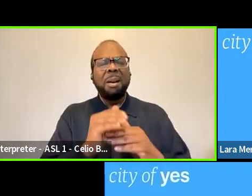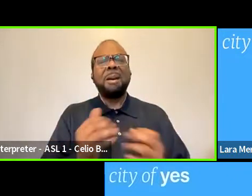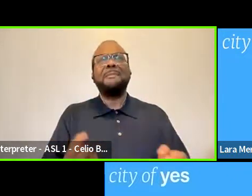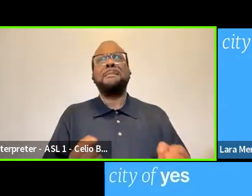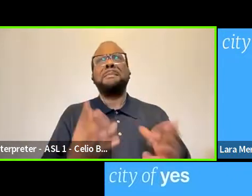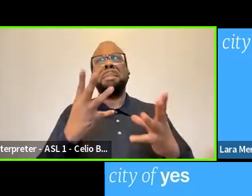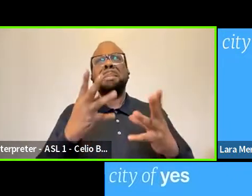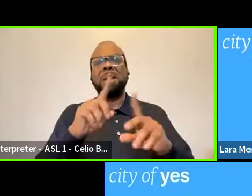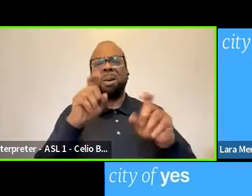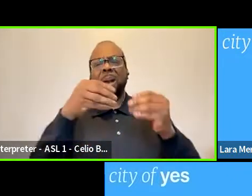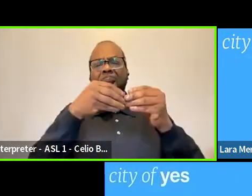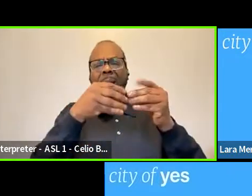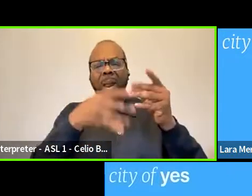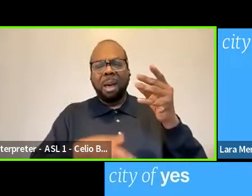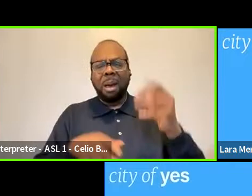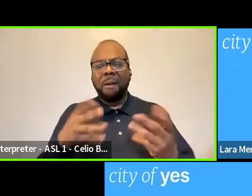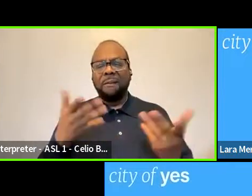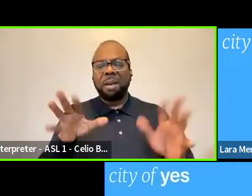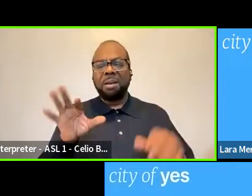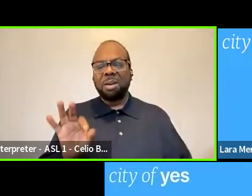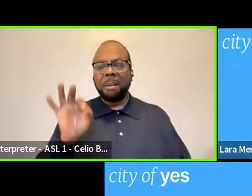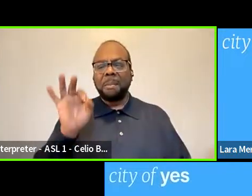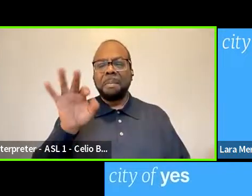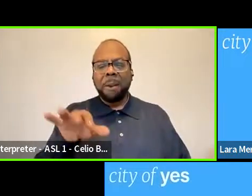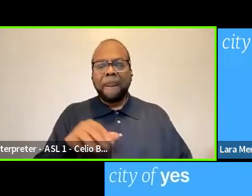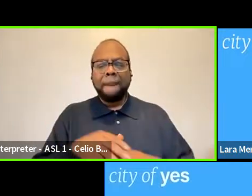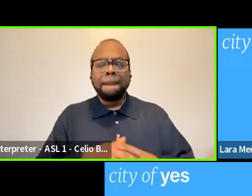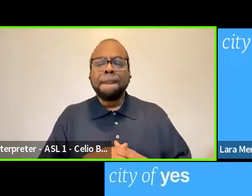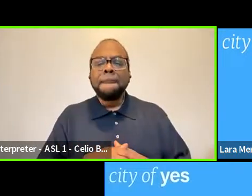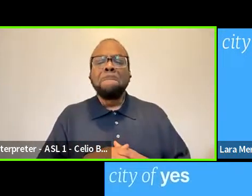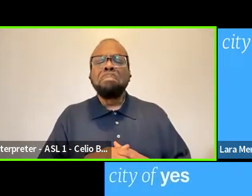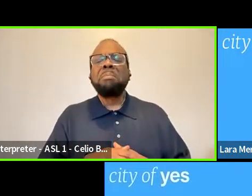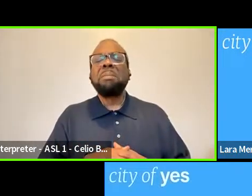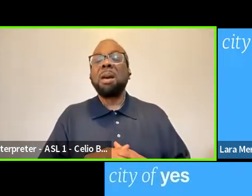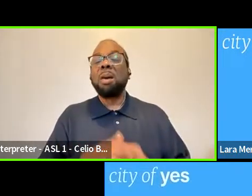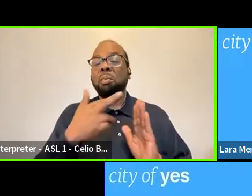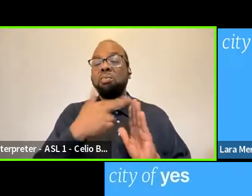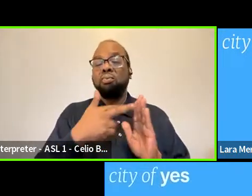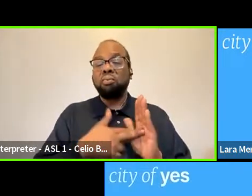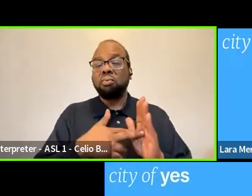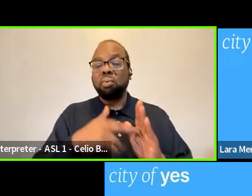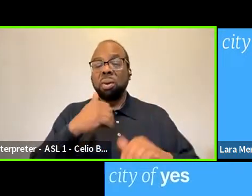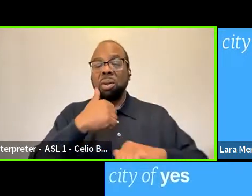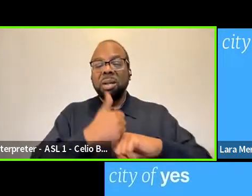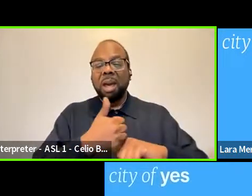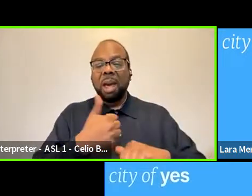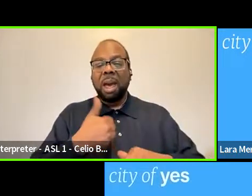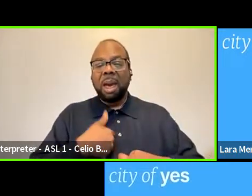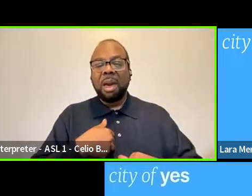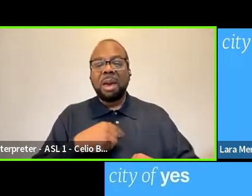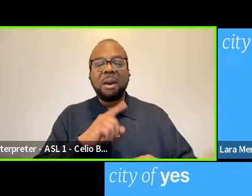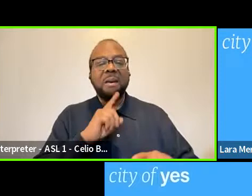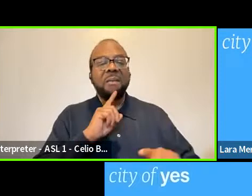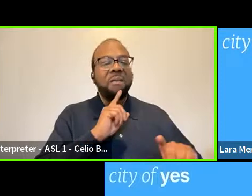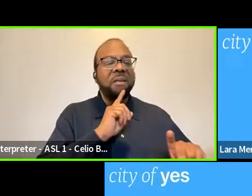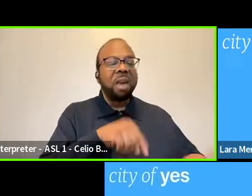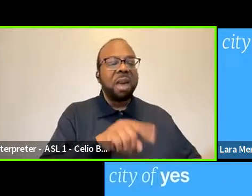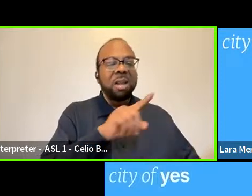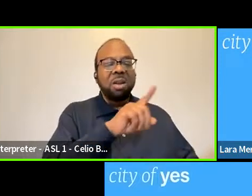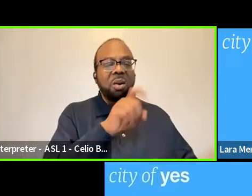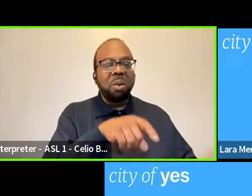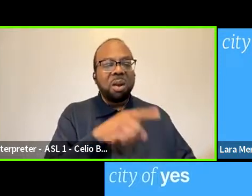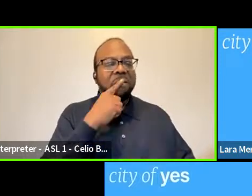have been submitted already. So just to give you ground rules, we'll be alternating between answering questions from attendees